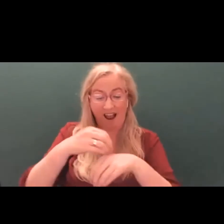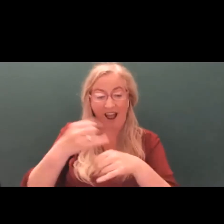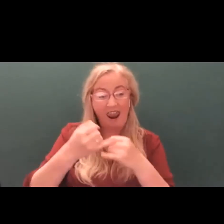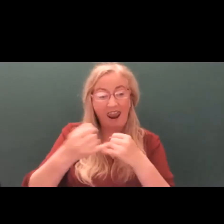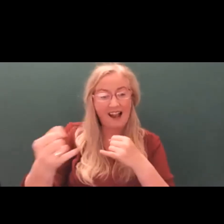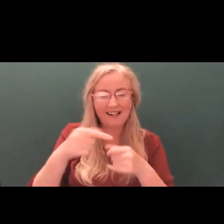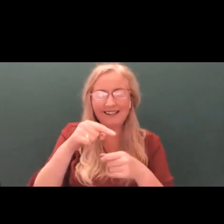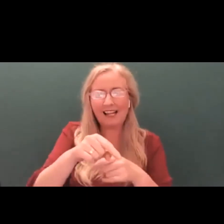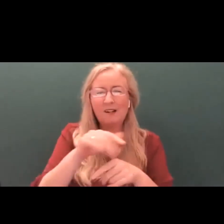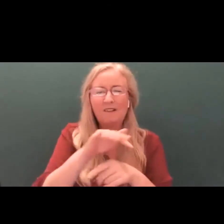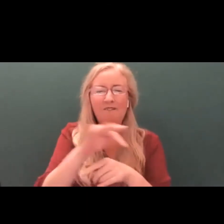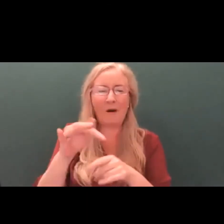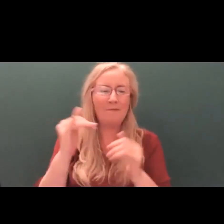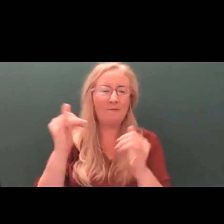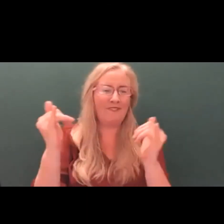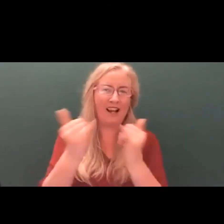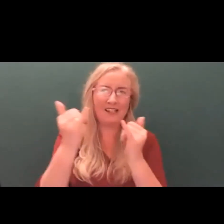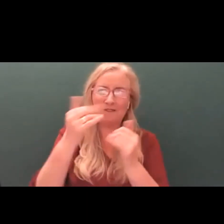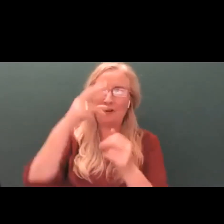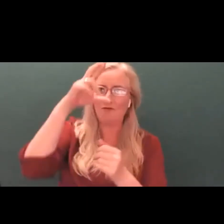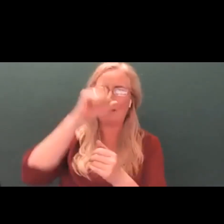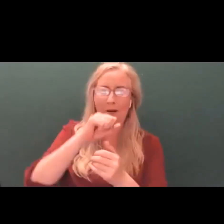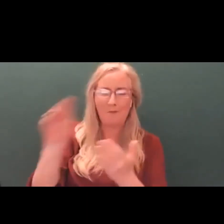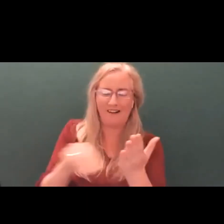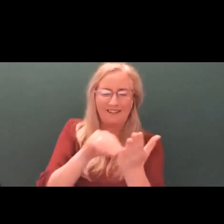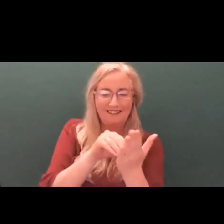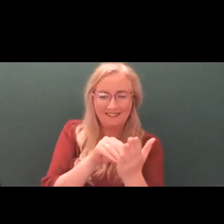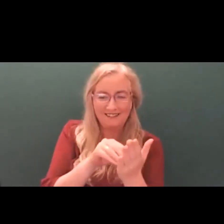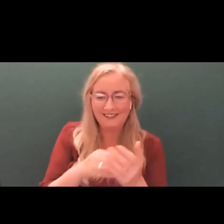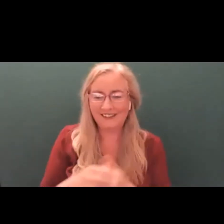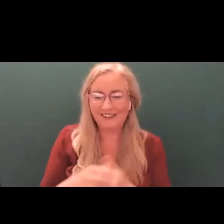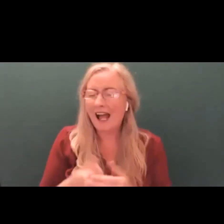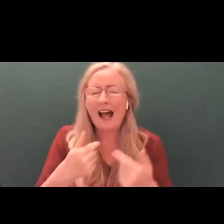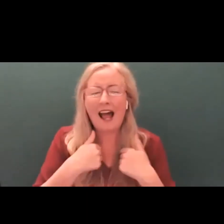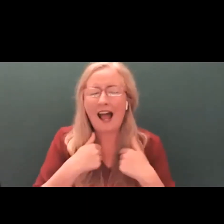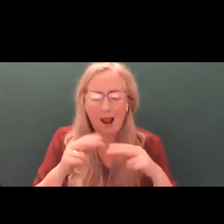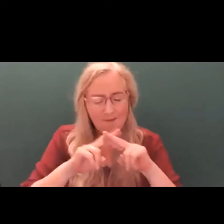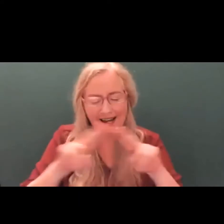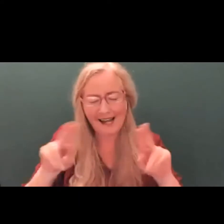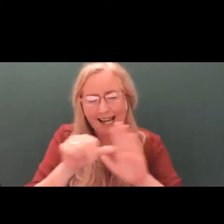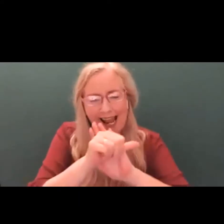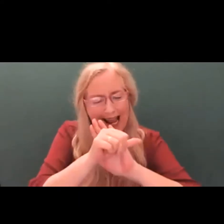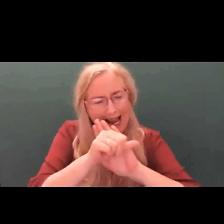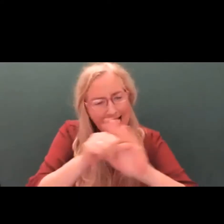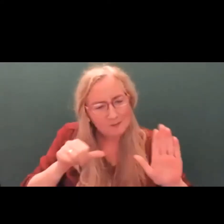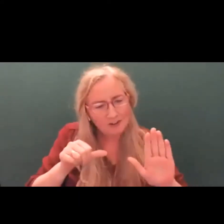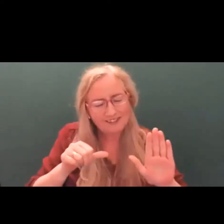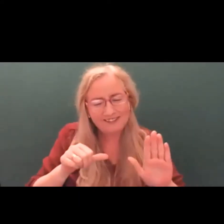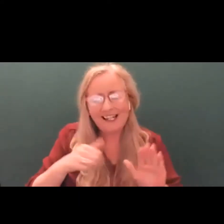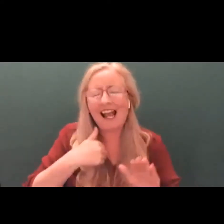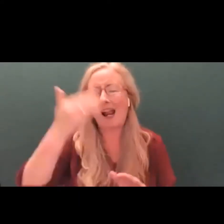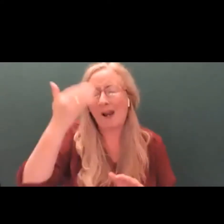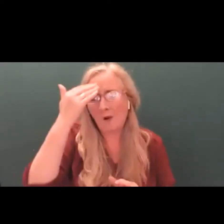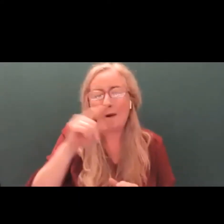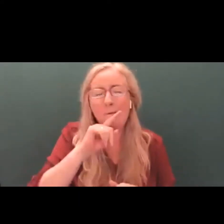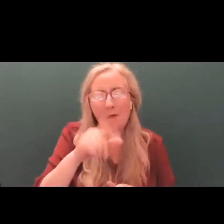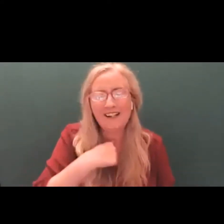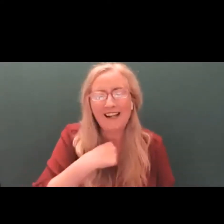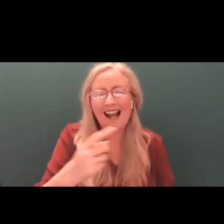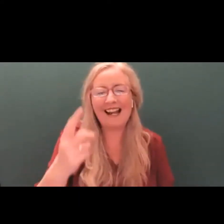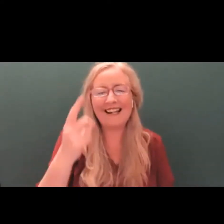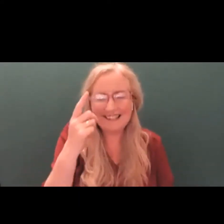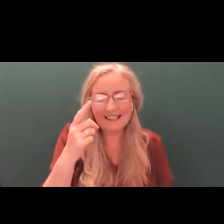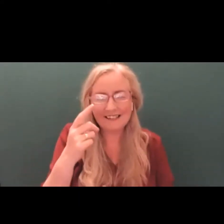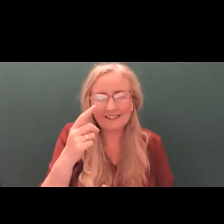legacy from the festival. I don't think I'm an expert, but I know I'm not an expert, but I've taken some steps down